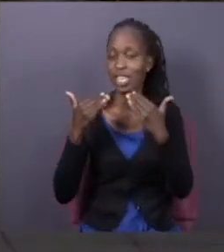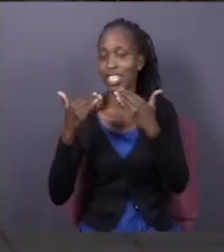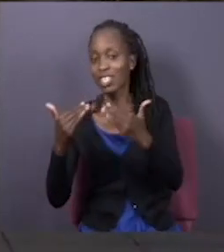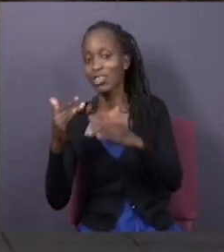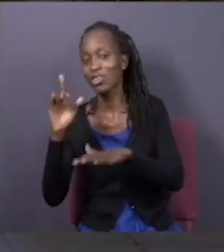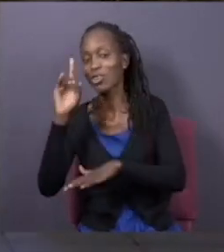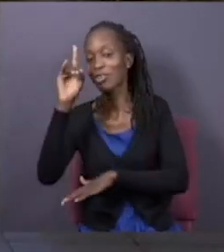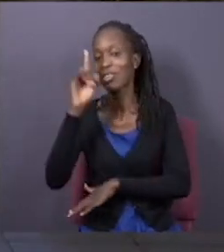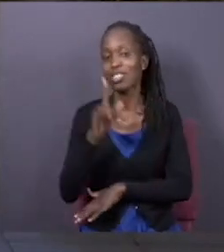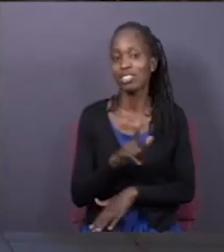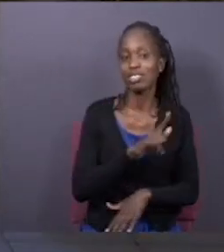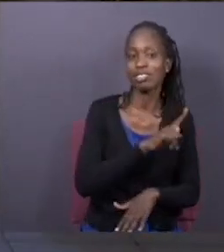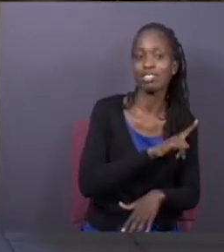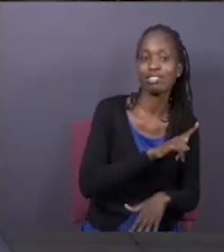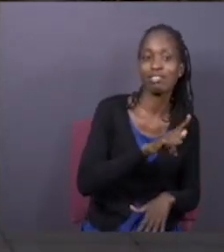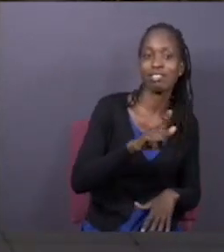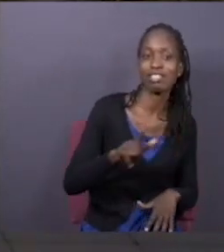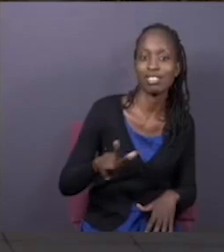Thank you,